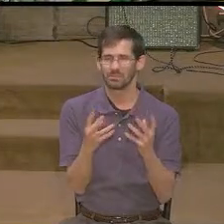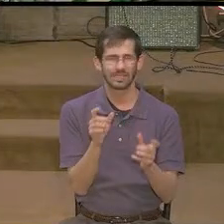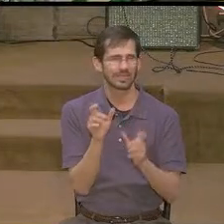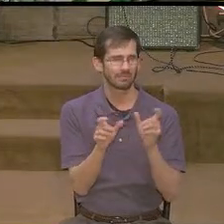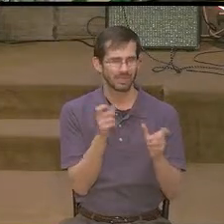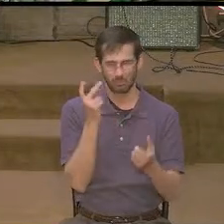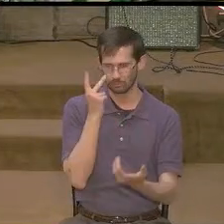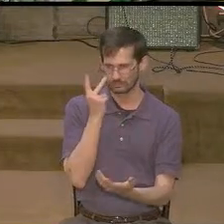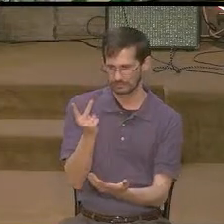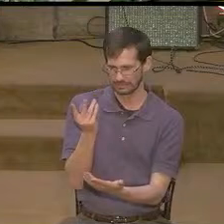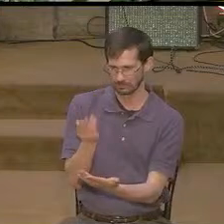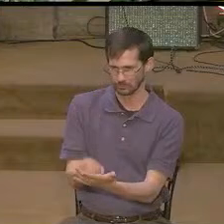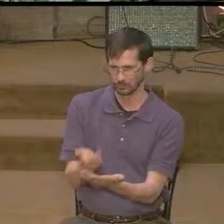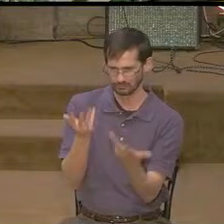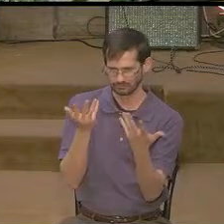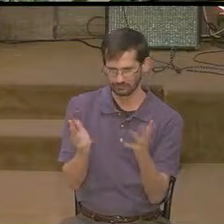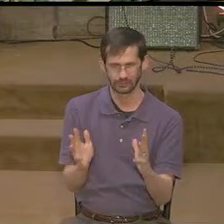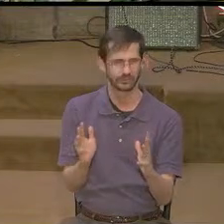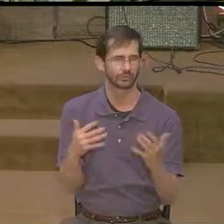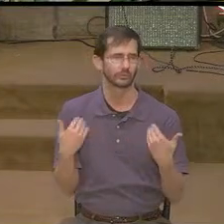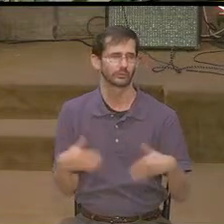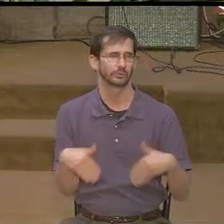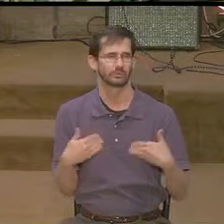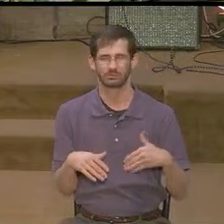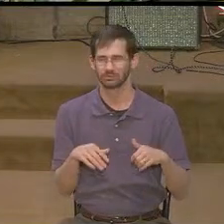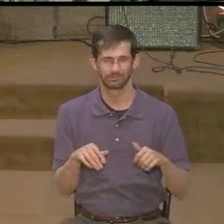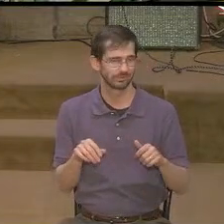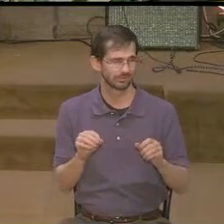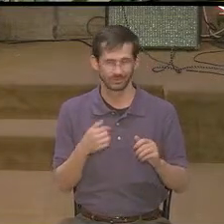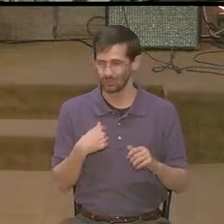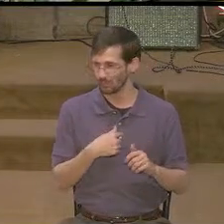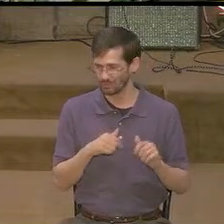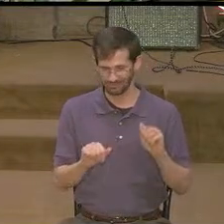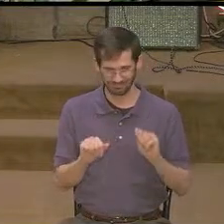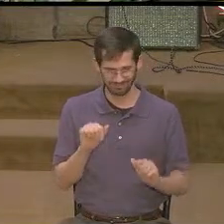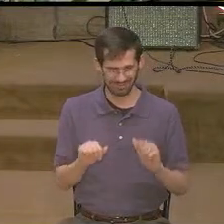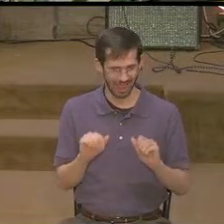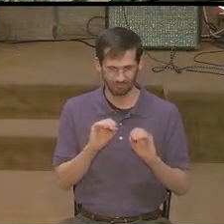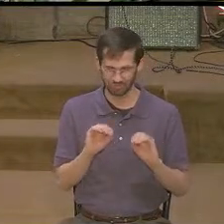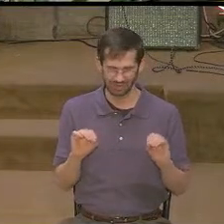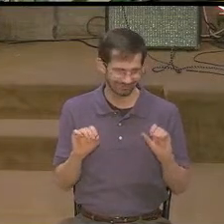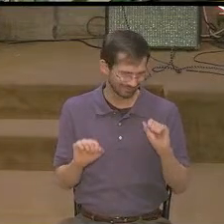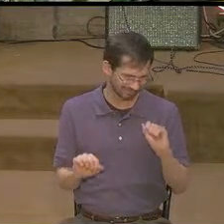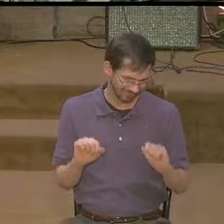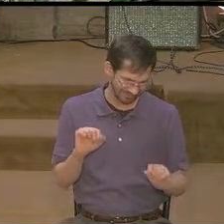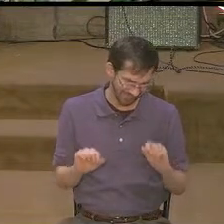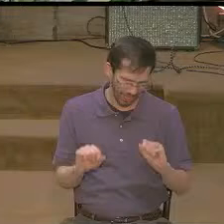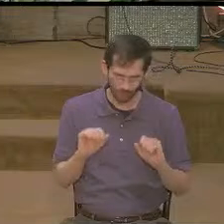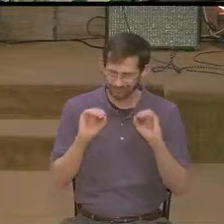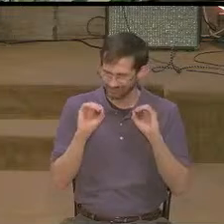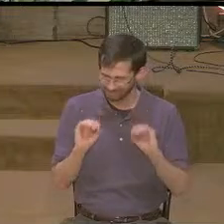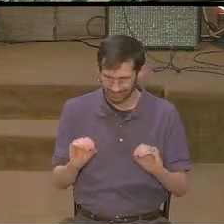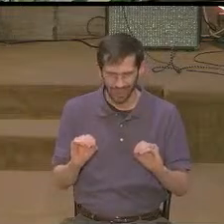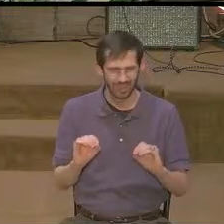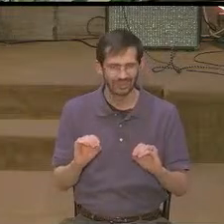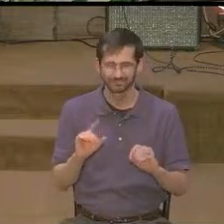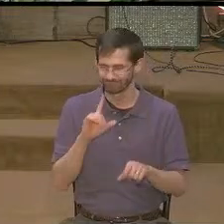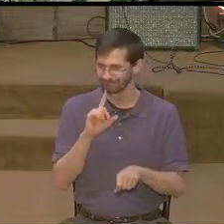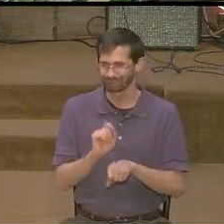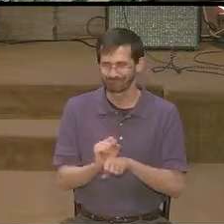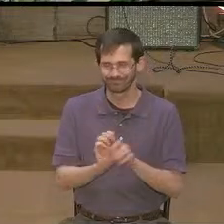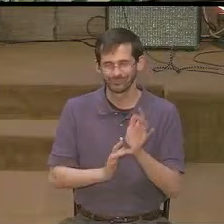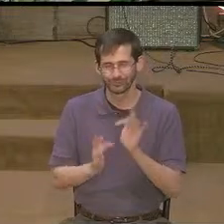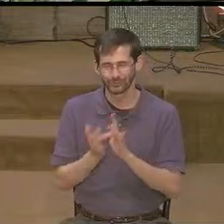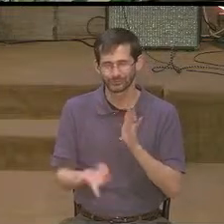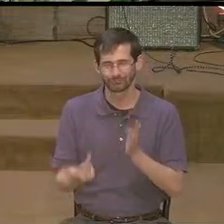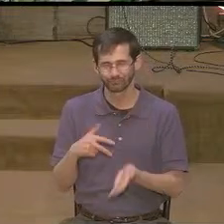that there be no doubt. Are you praying with me tonight? There'd be no doubt that Jesus rose from the grave, and we thank